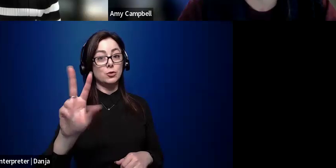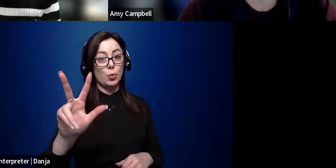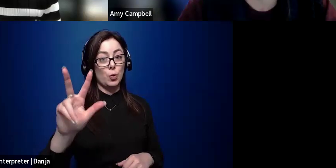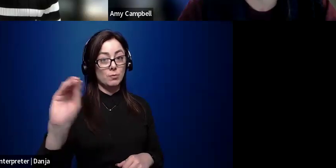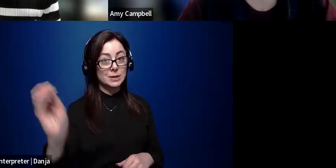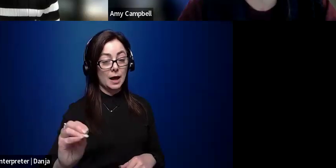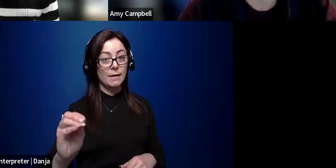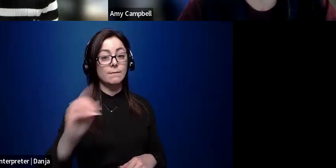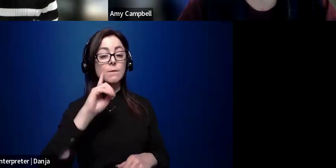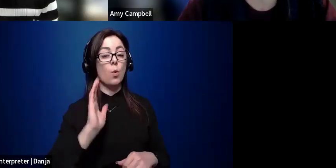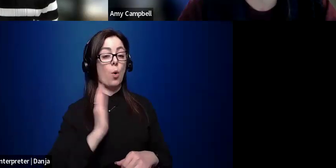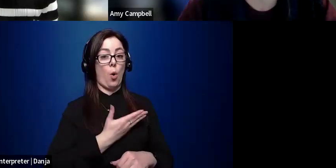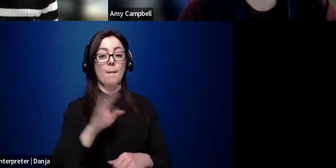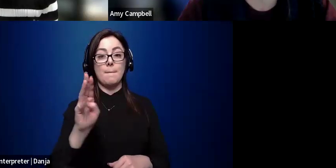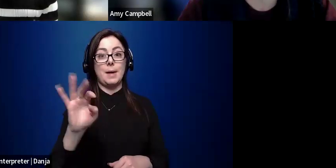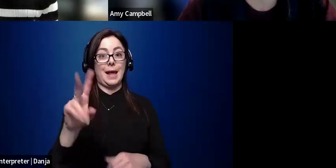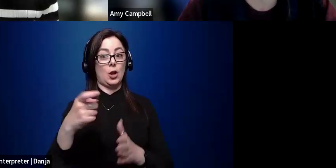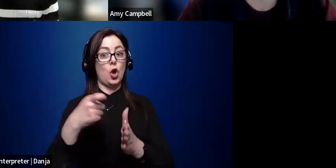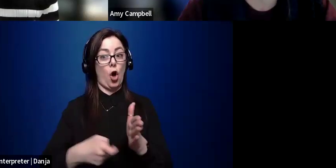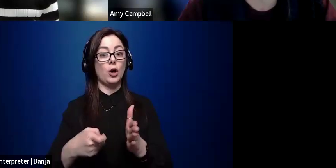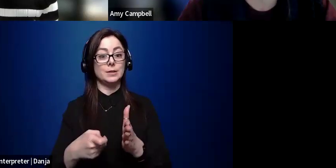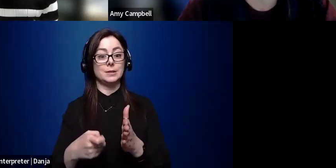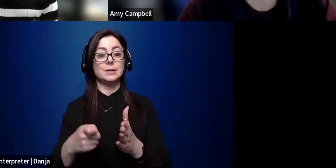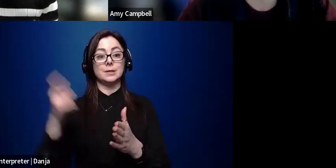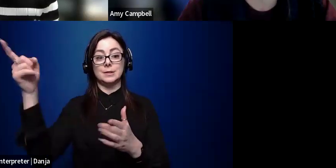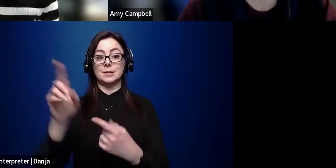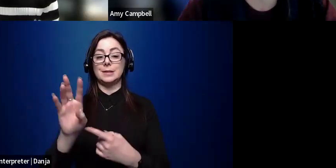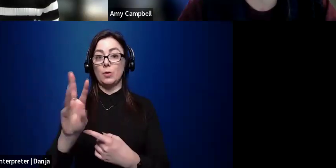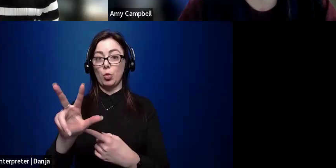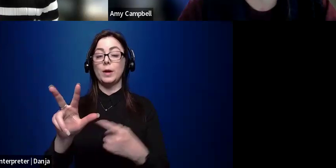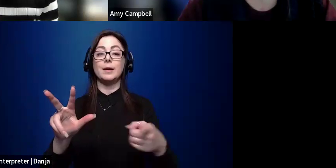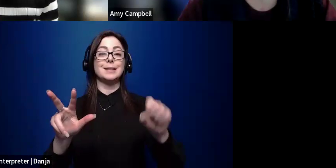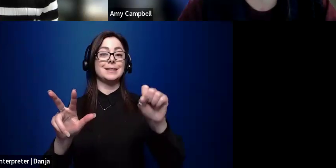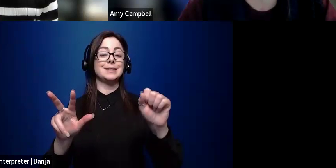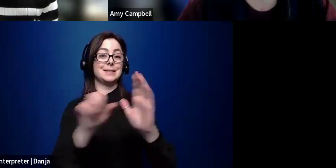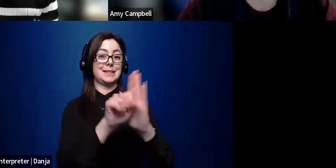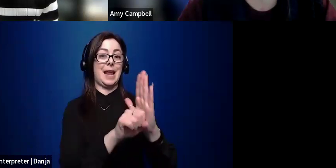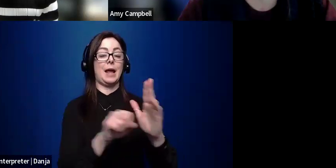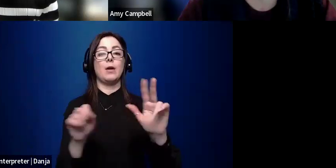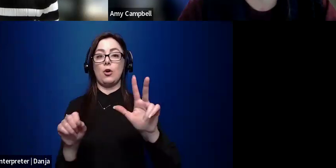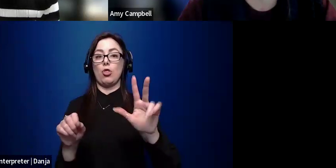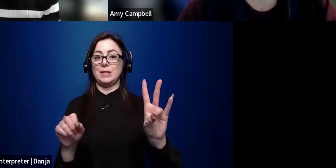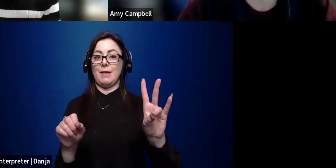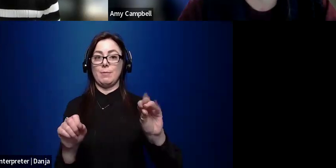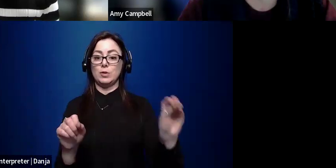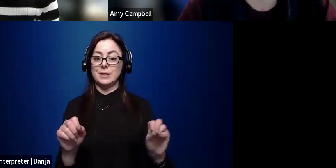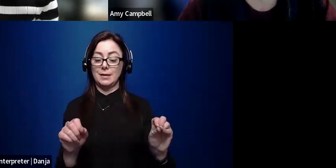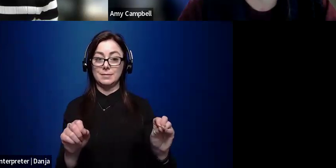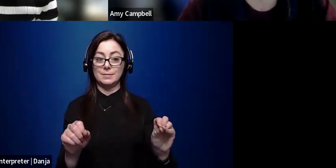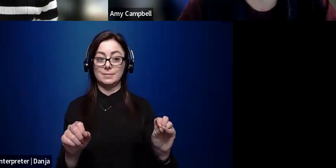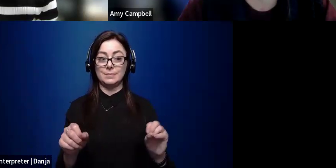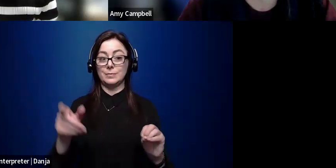Medicaid, and the state is coming in with 37%. So that's,